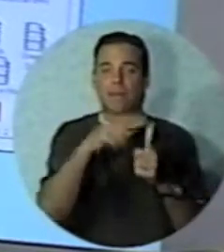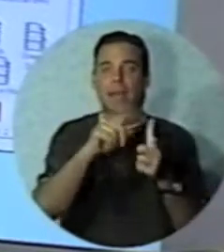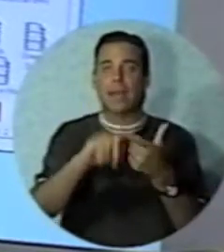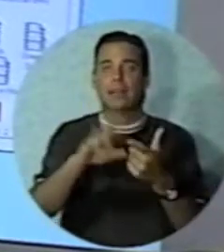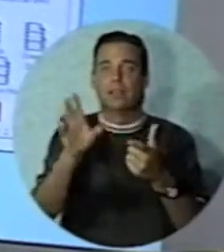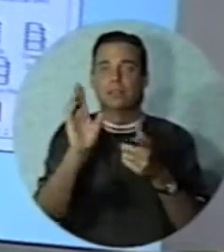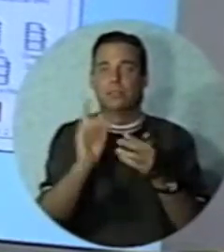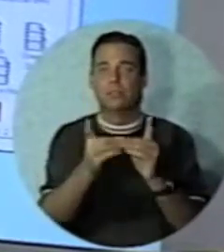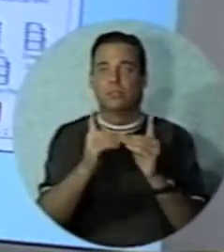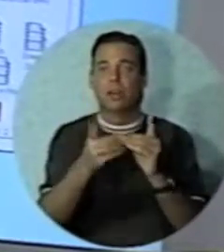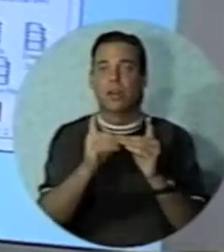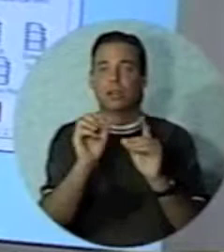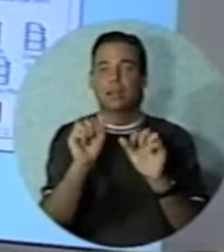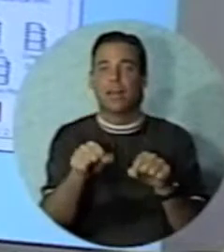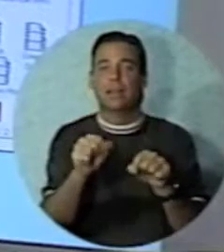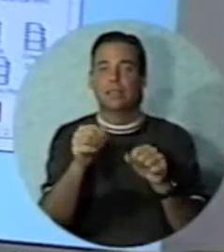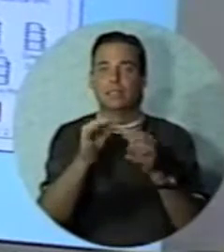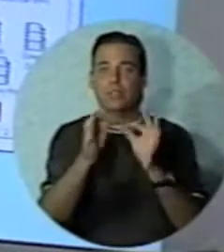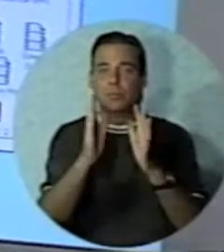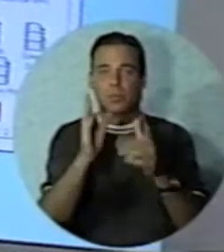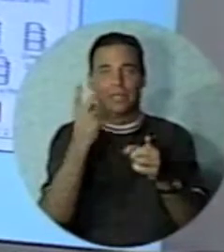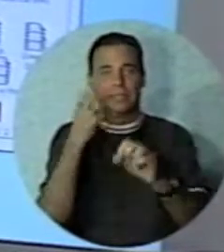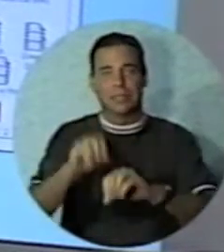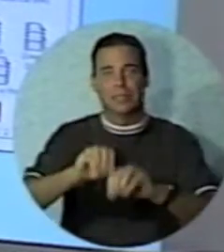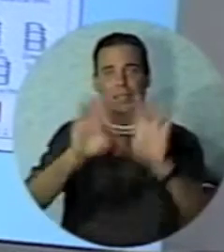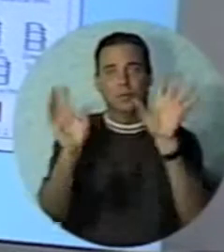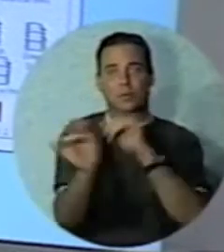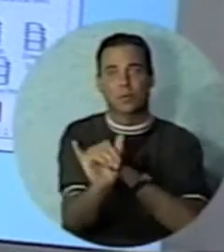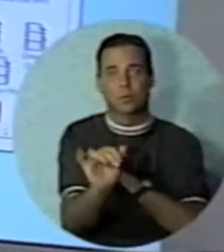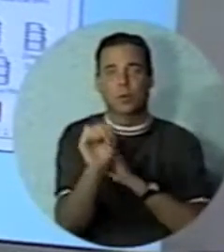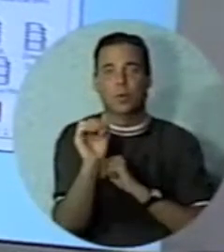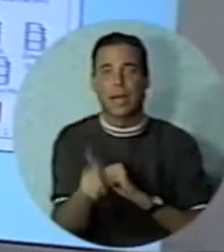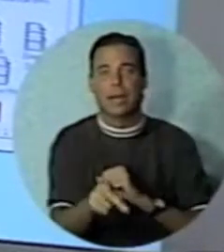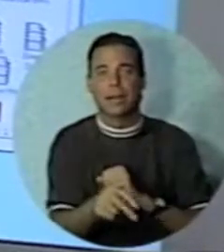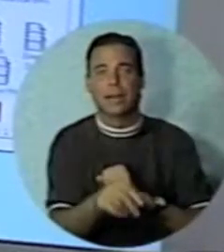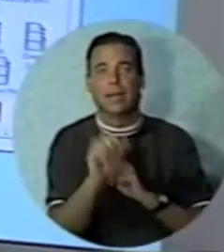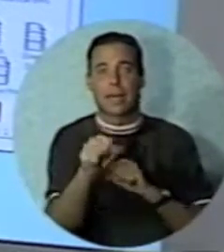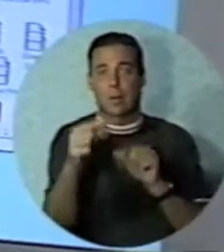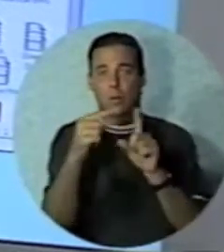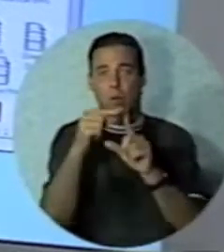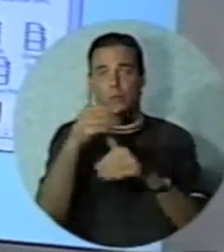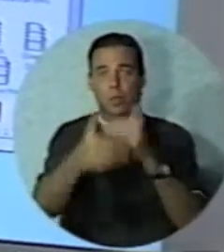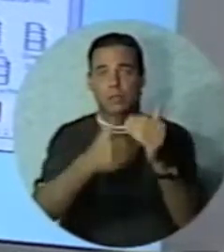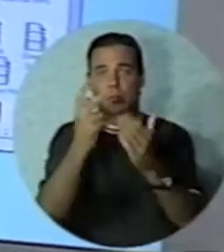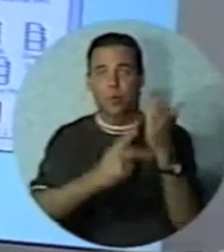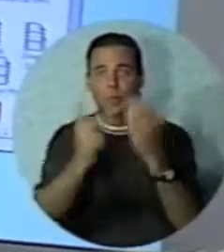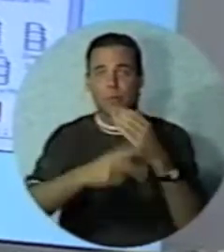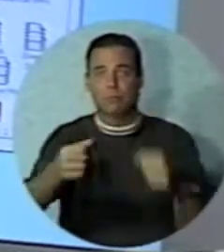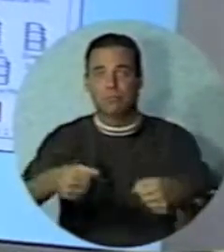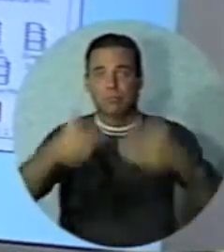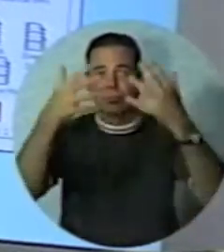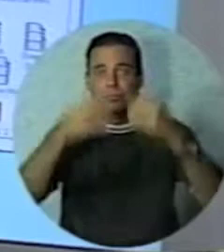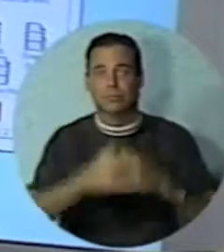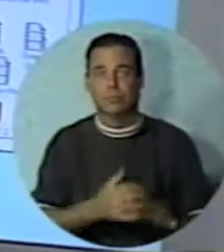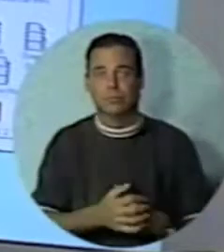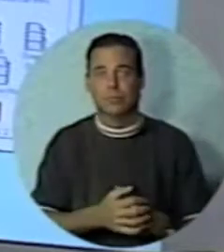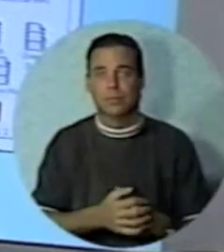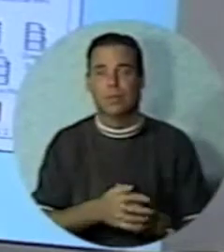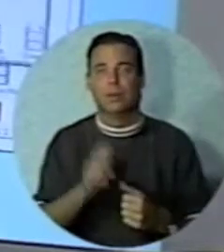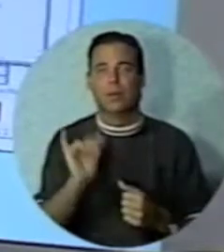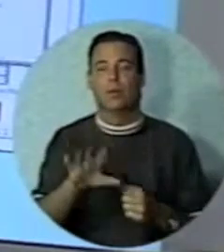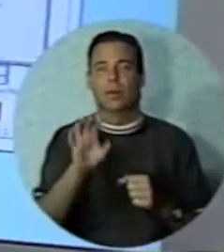Don Cavello, our sign language interpreter, is perfectly visible, too. Could we get a word processing program up? Okay, I'm going to open up